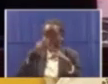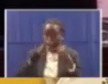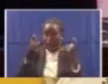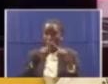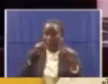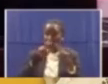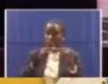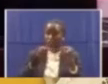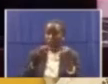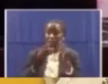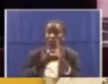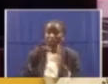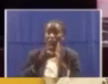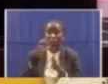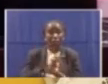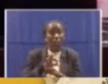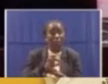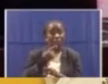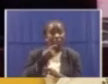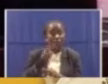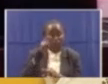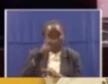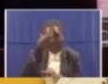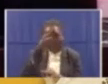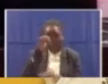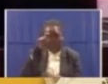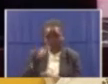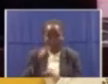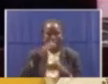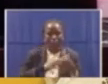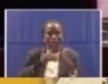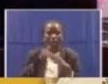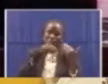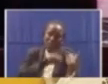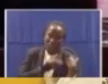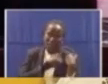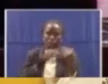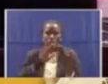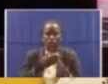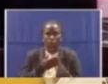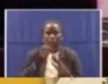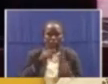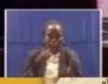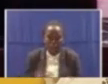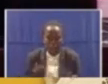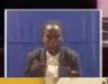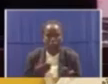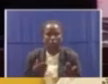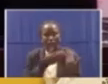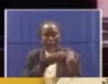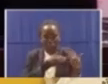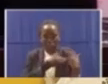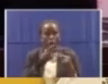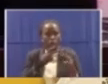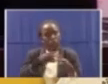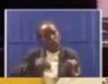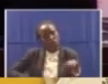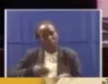National Development Plan requiring that the state should build safer communities, promote accountability and fight corruption,